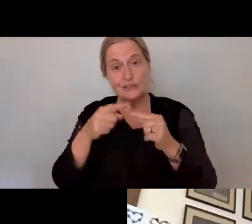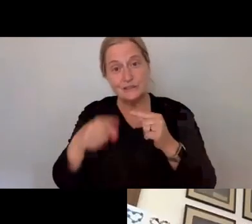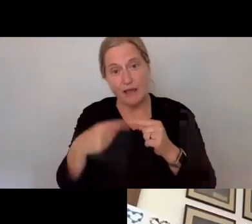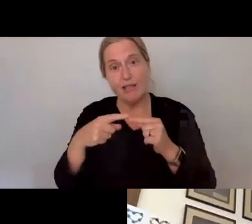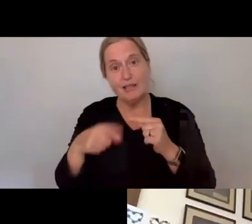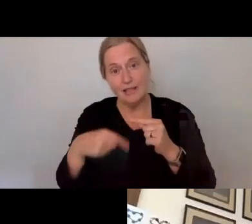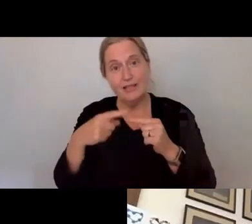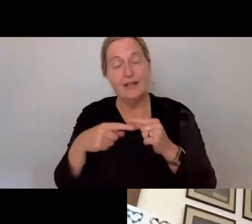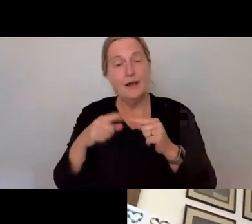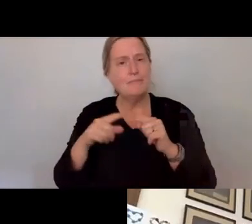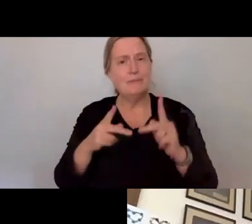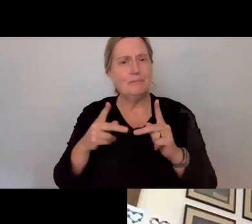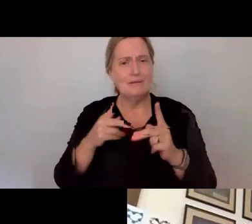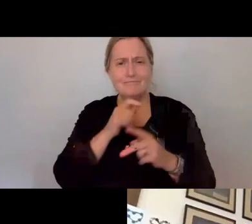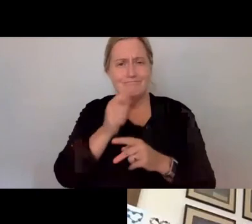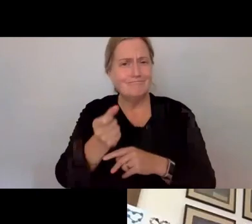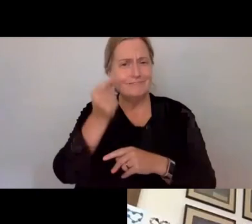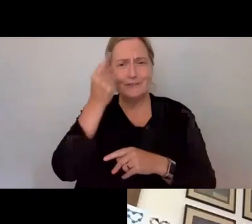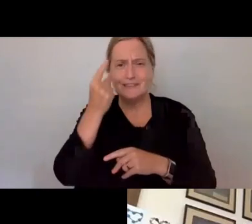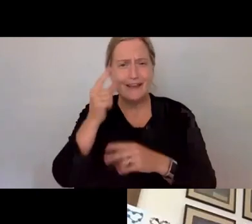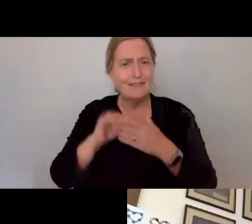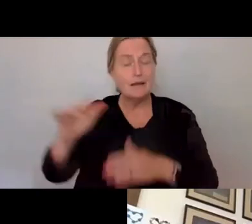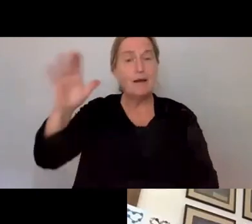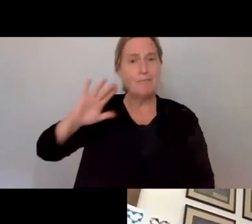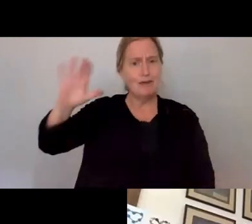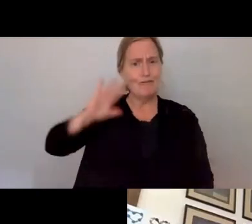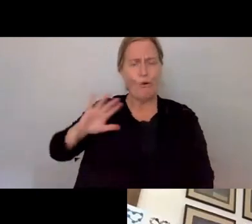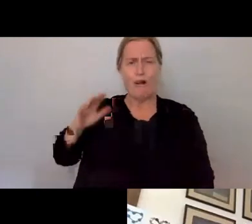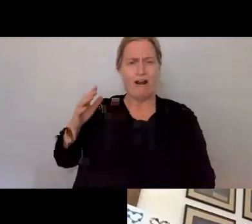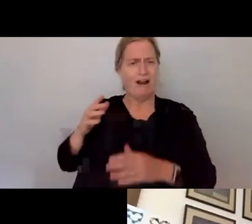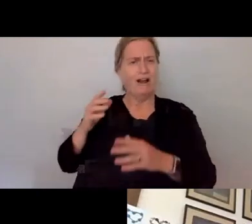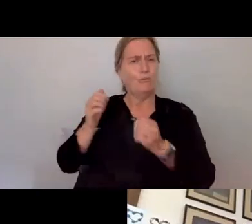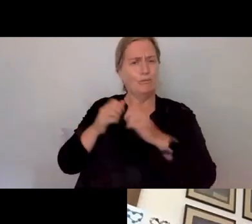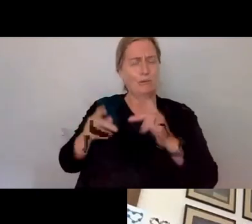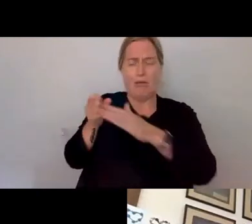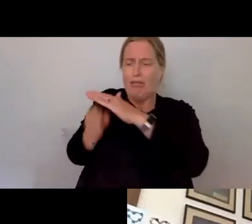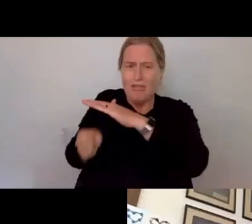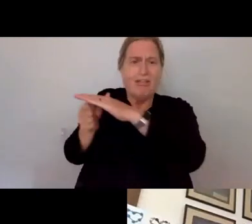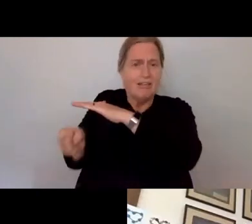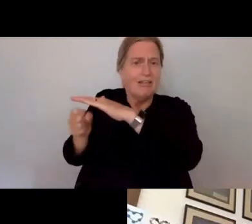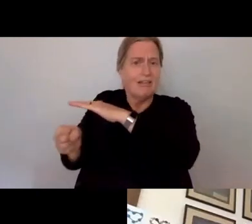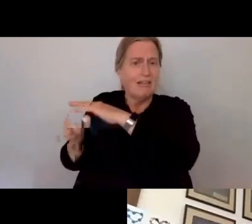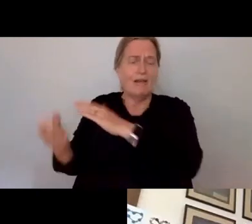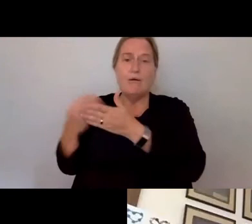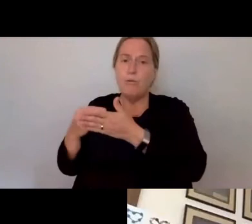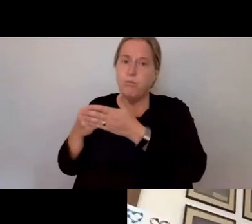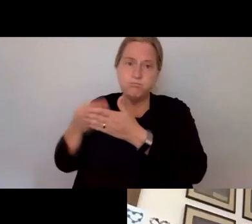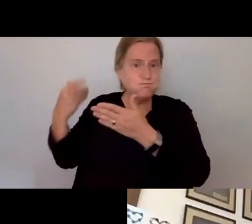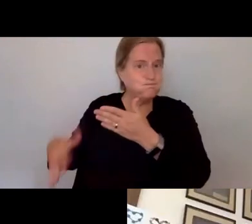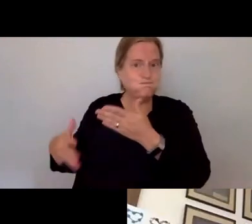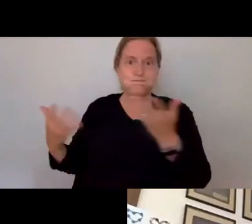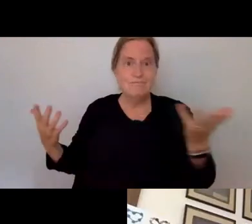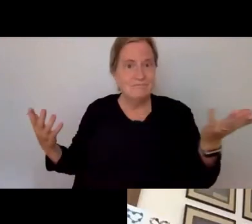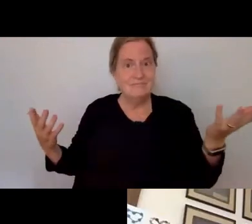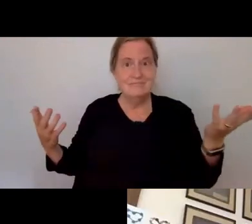the understanding of where we were once in this state, right? And the ADA came out of how progressive Minnesota